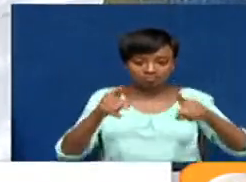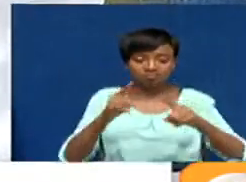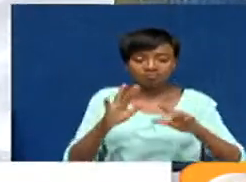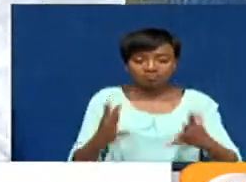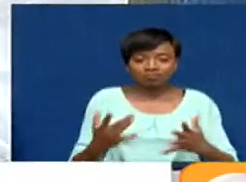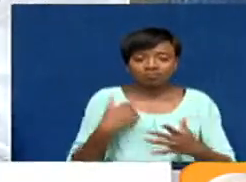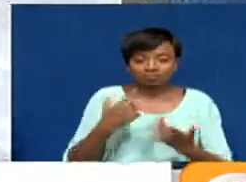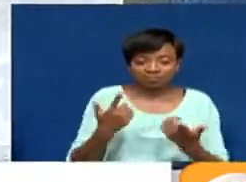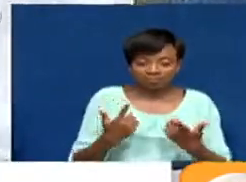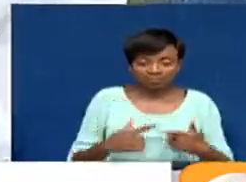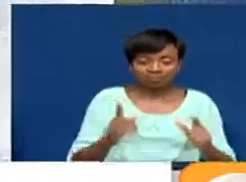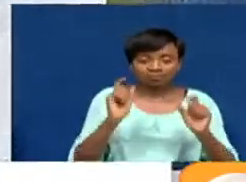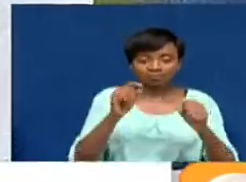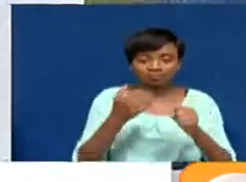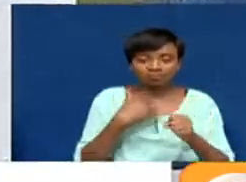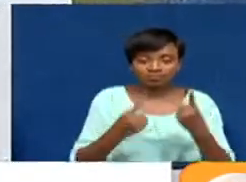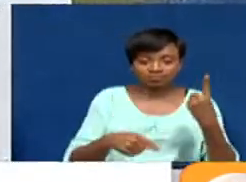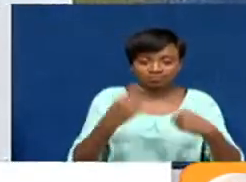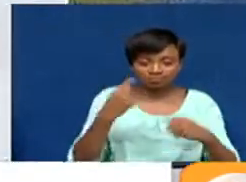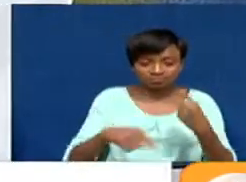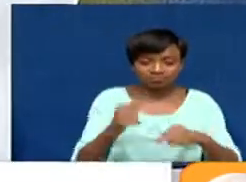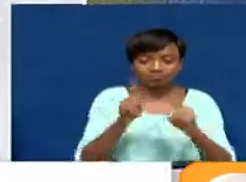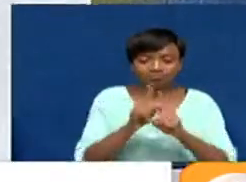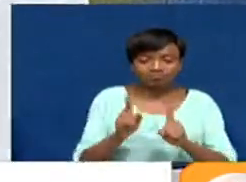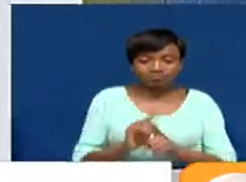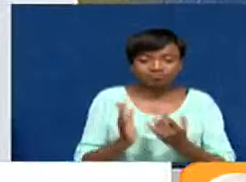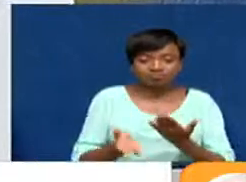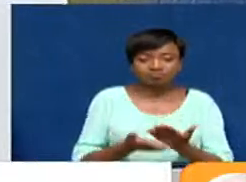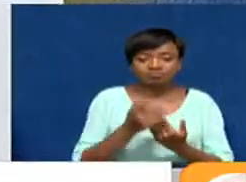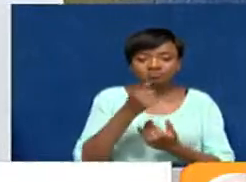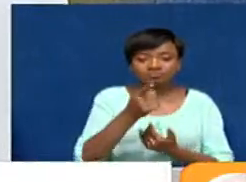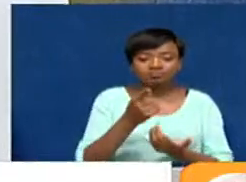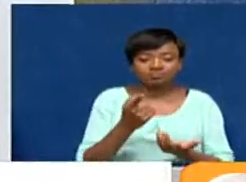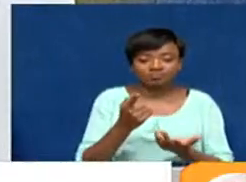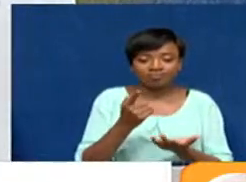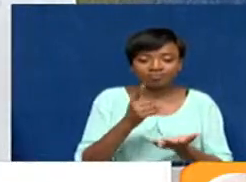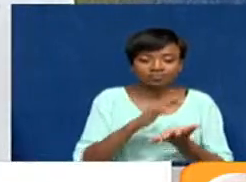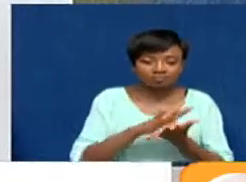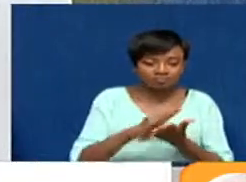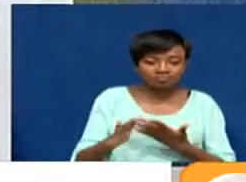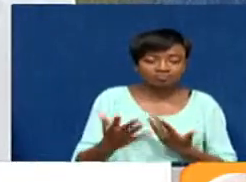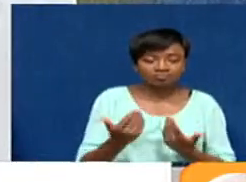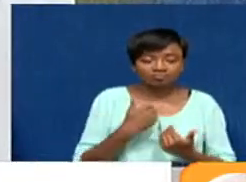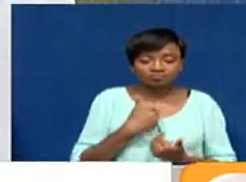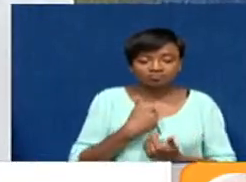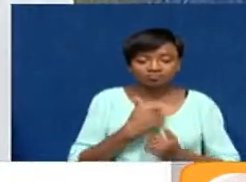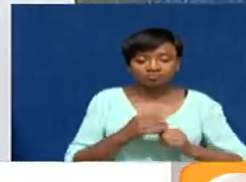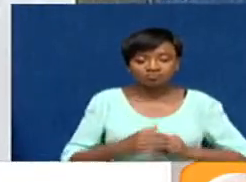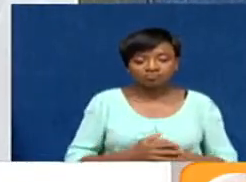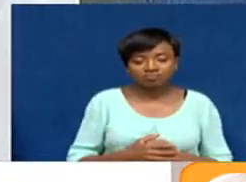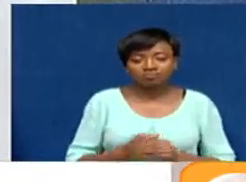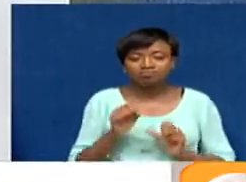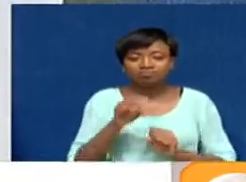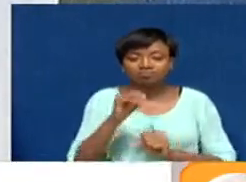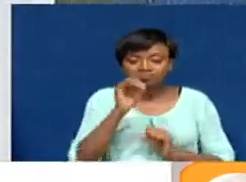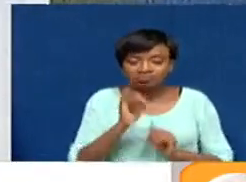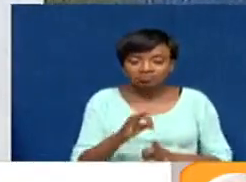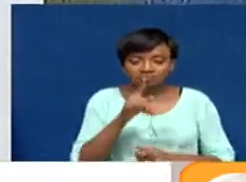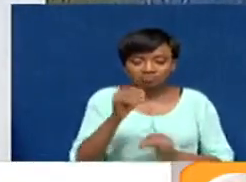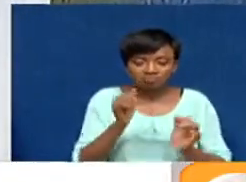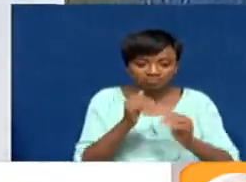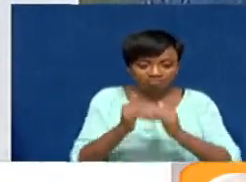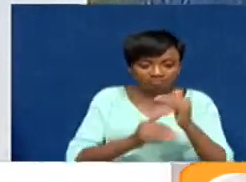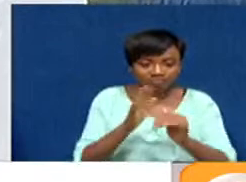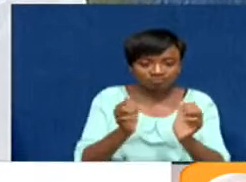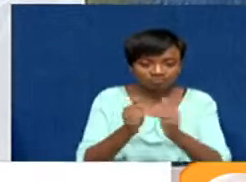competition and to allow for that price to reflect what it does. I mean, what it really should. Mm-hmm. So if you did that, that would be a